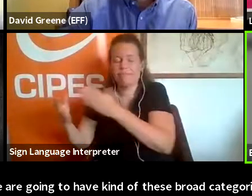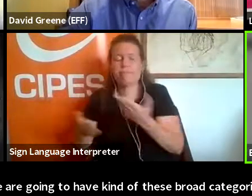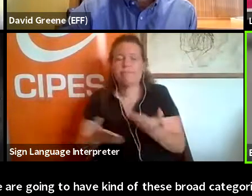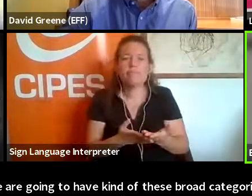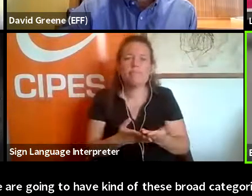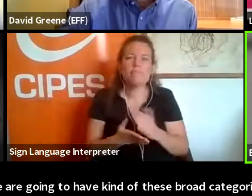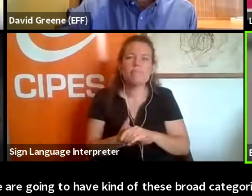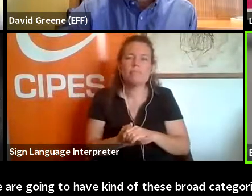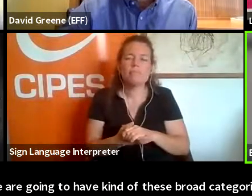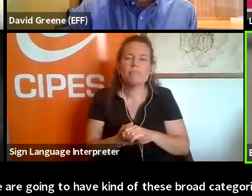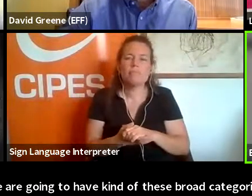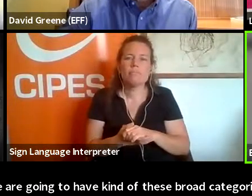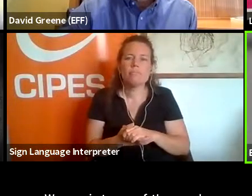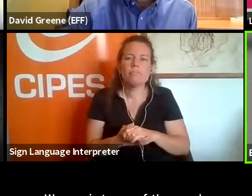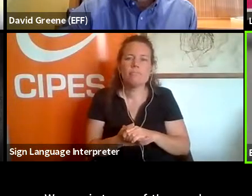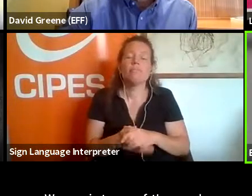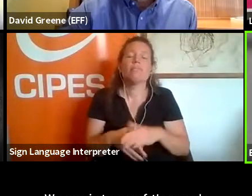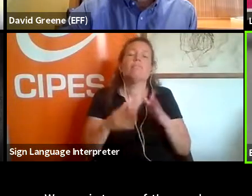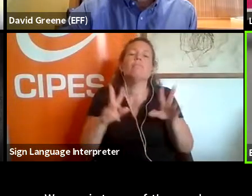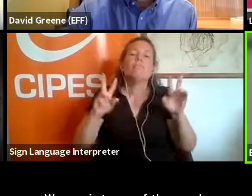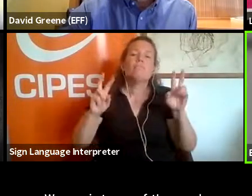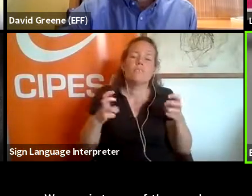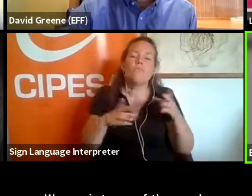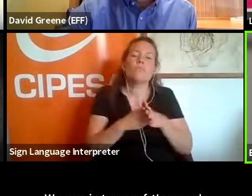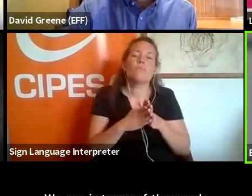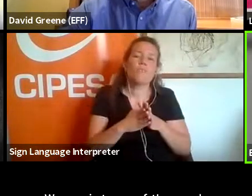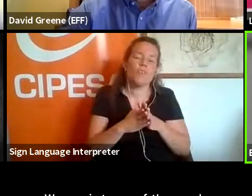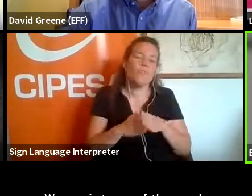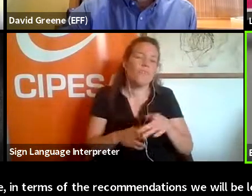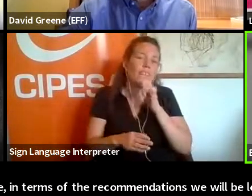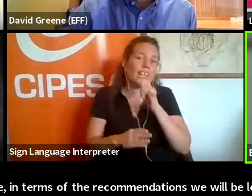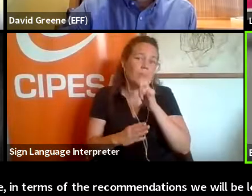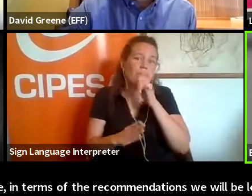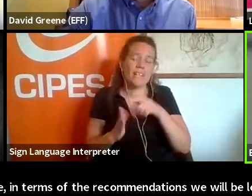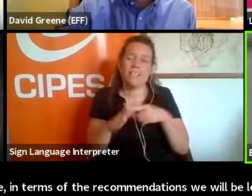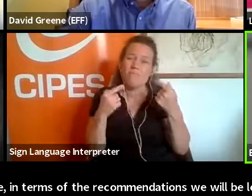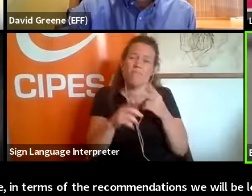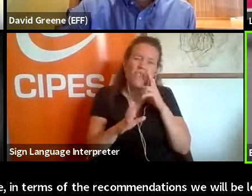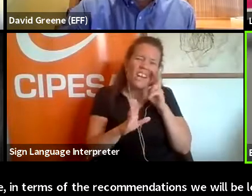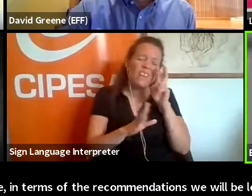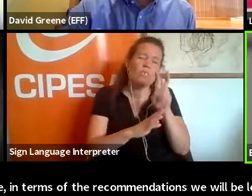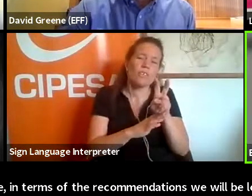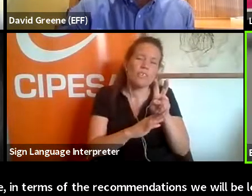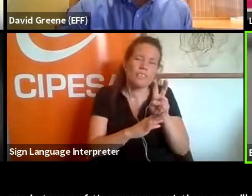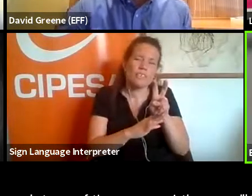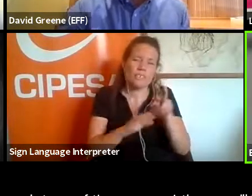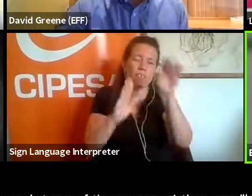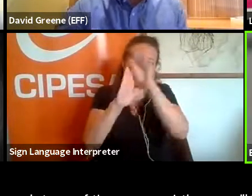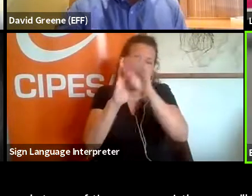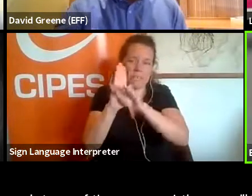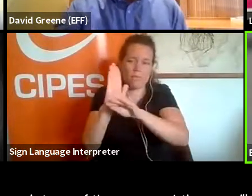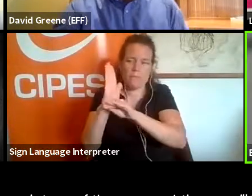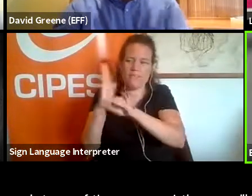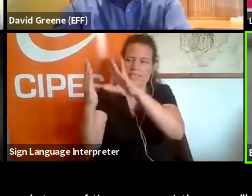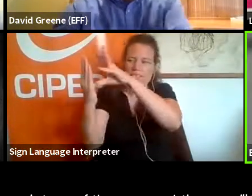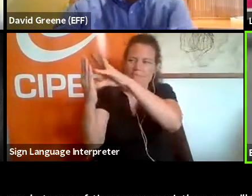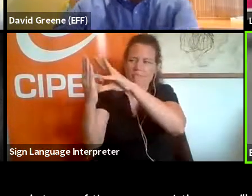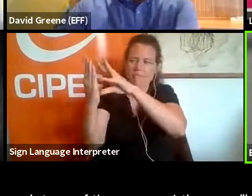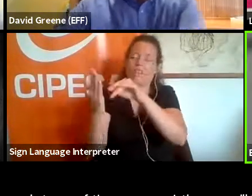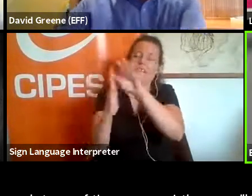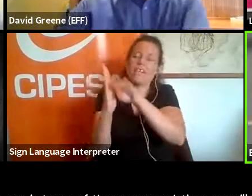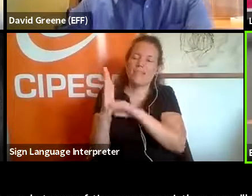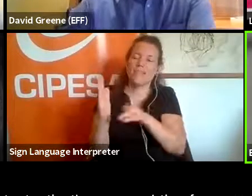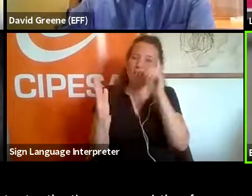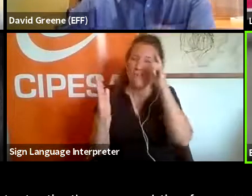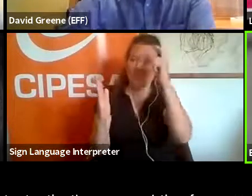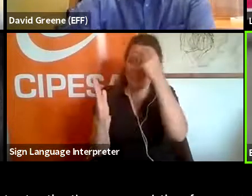We in terms of the recommendations, we will be looking at extracting the recommendations for governments